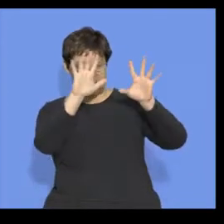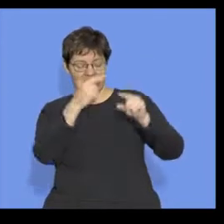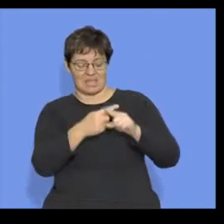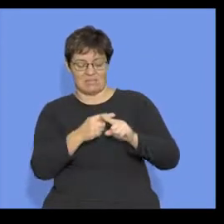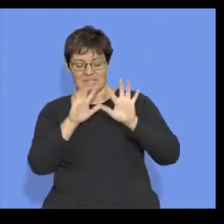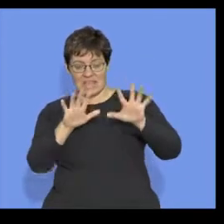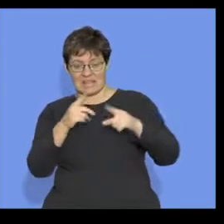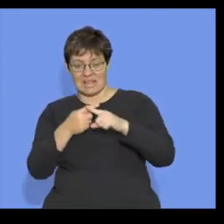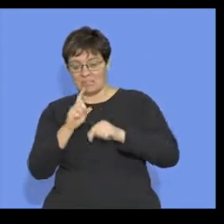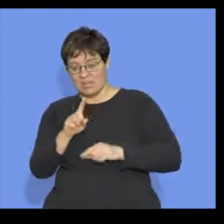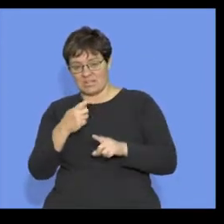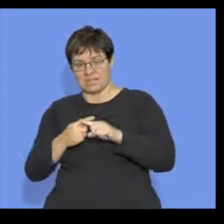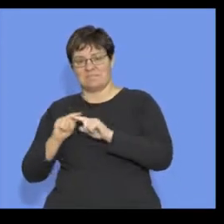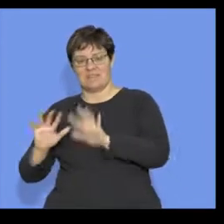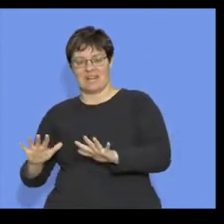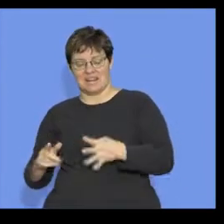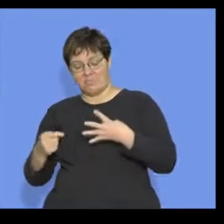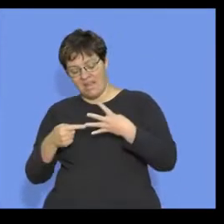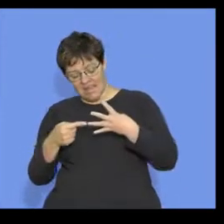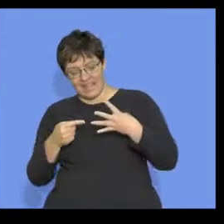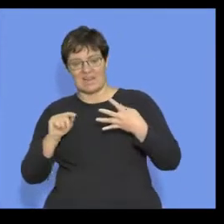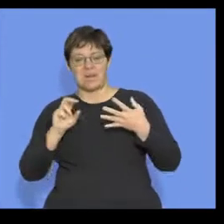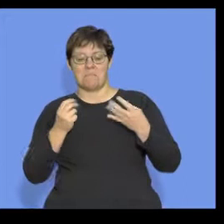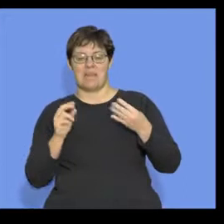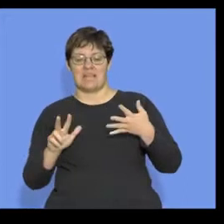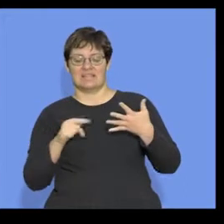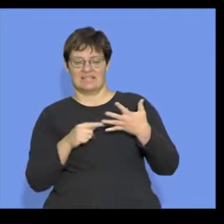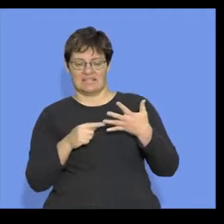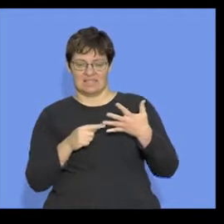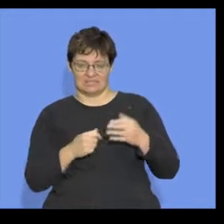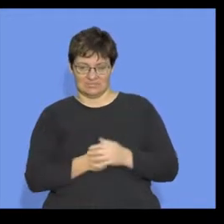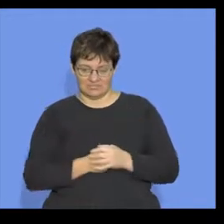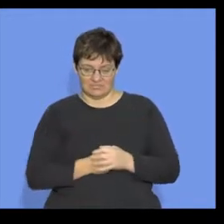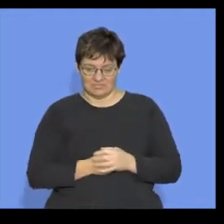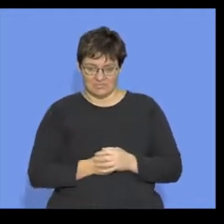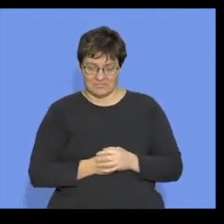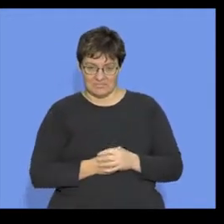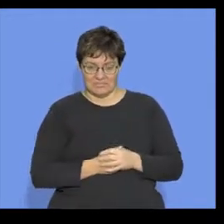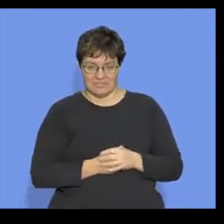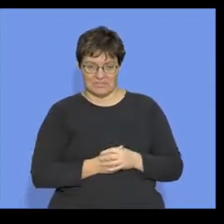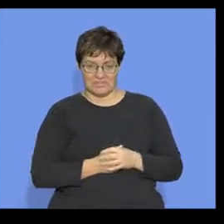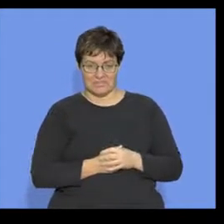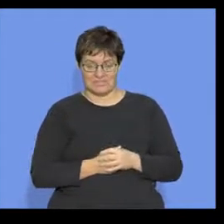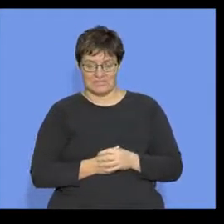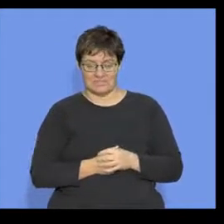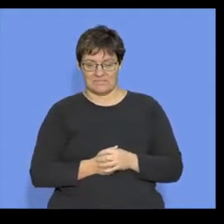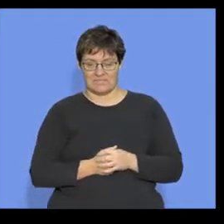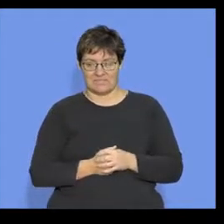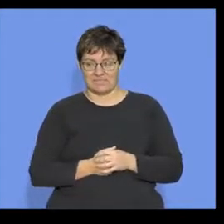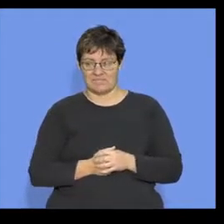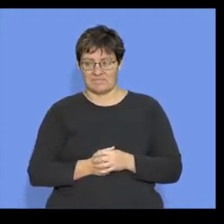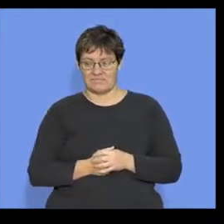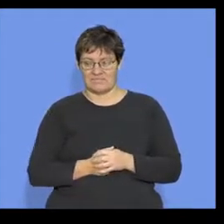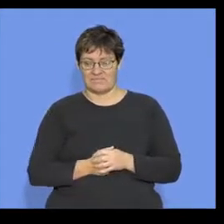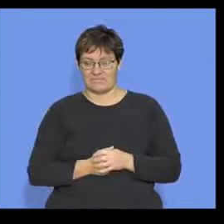the number of ways of arranging other three places will be 10 times 10 times 10 also, because we have